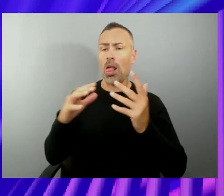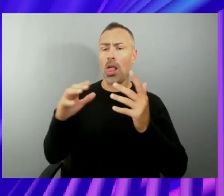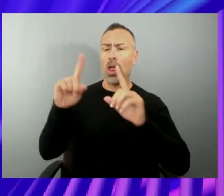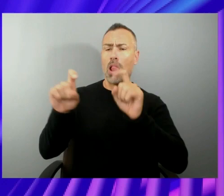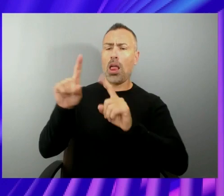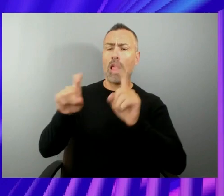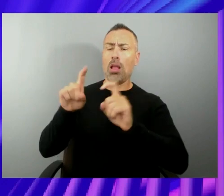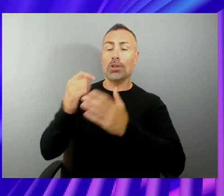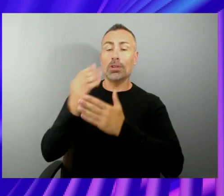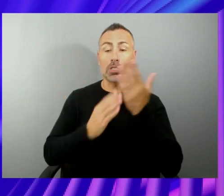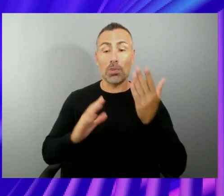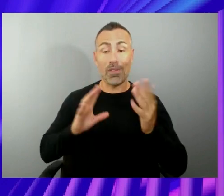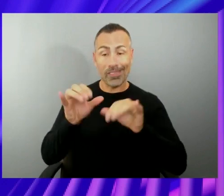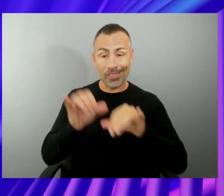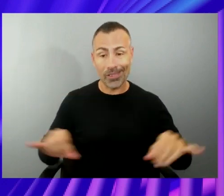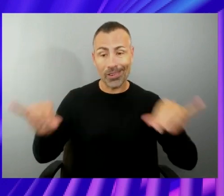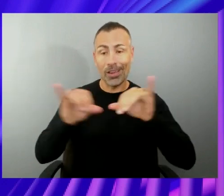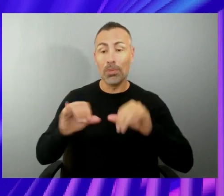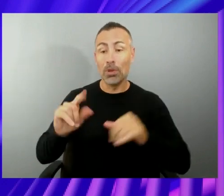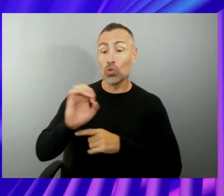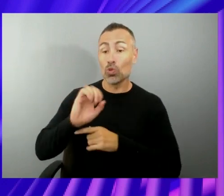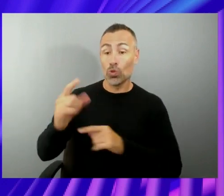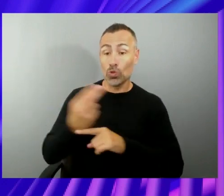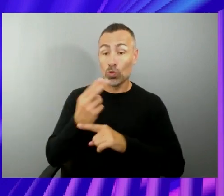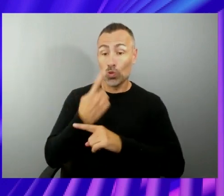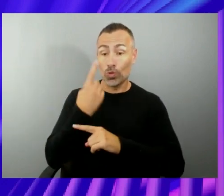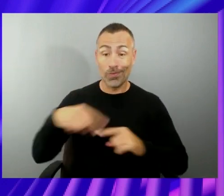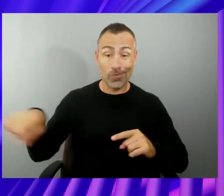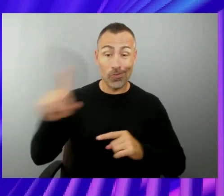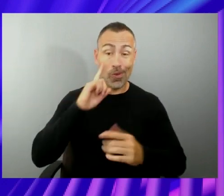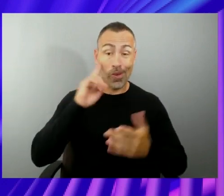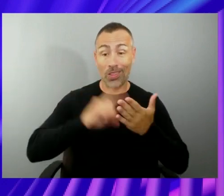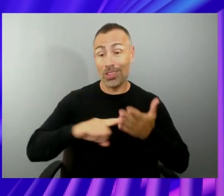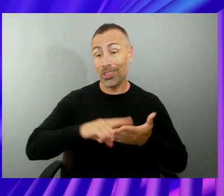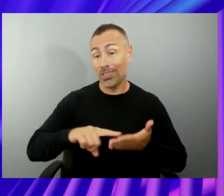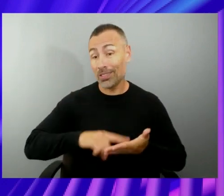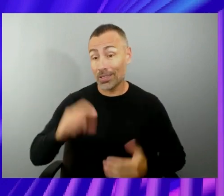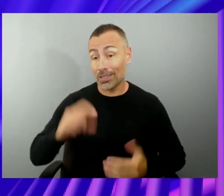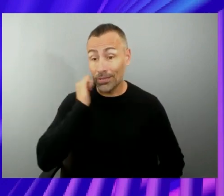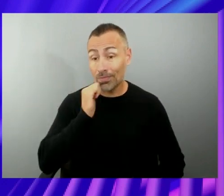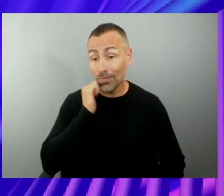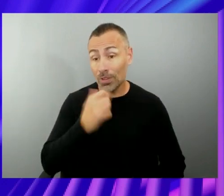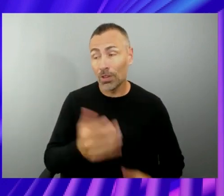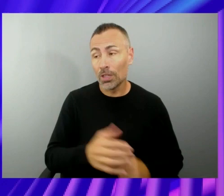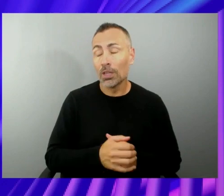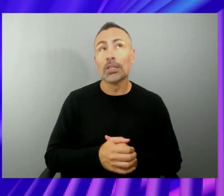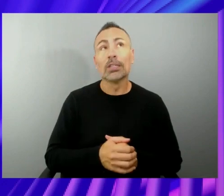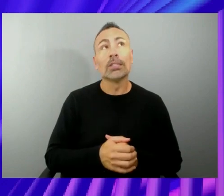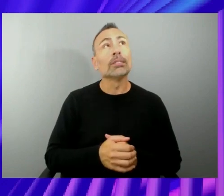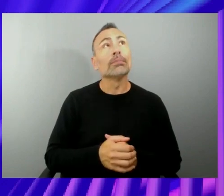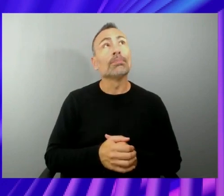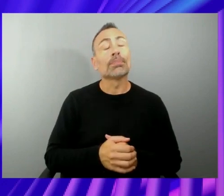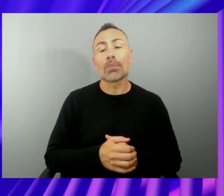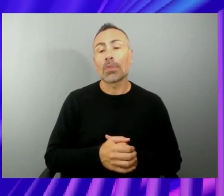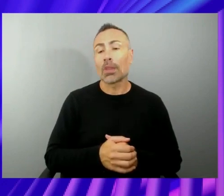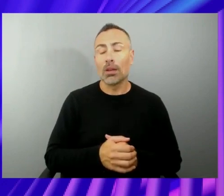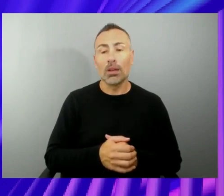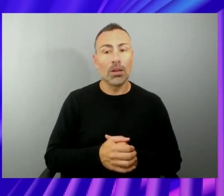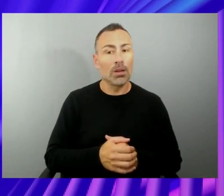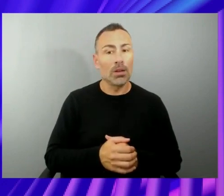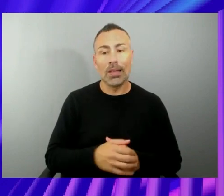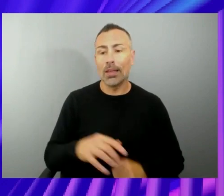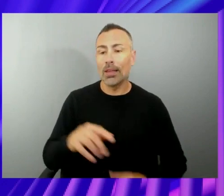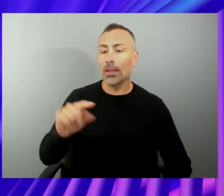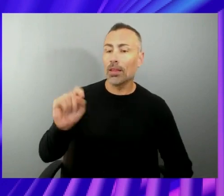for our investigations. These tools, I can't underscore it enough. These are super